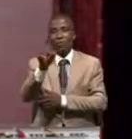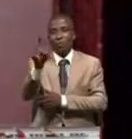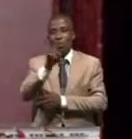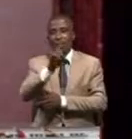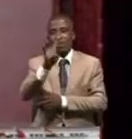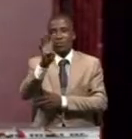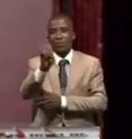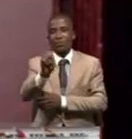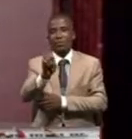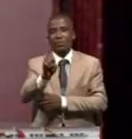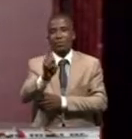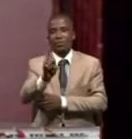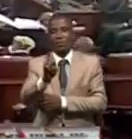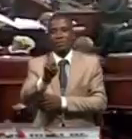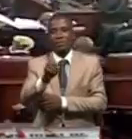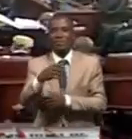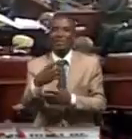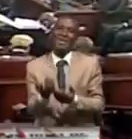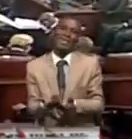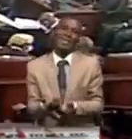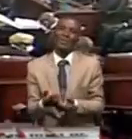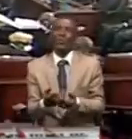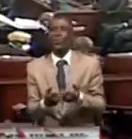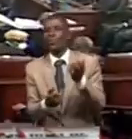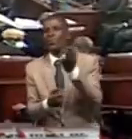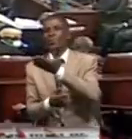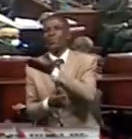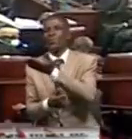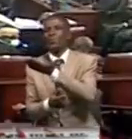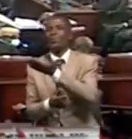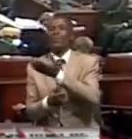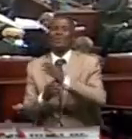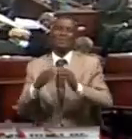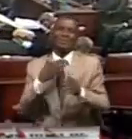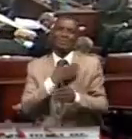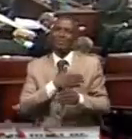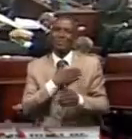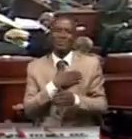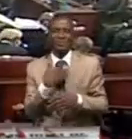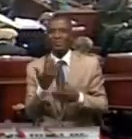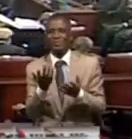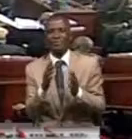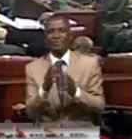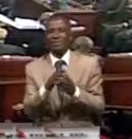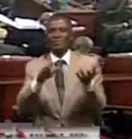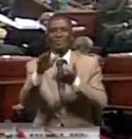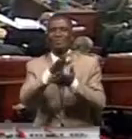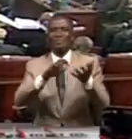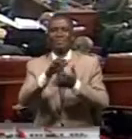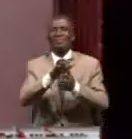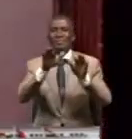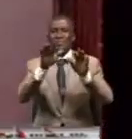1,236,940. I think you're overloading your question. You should break it down. Okay. So